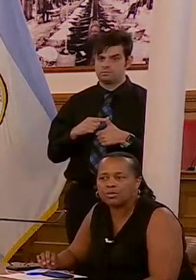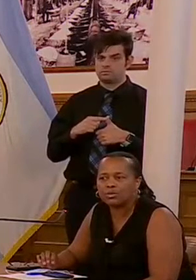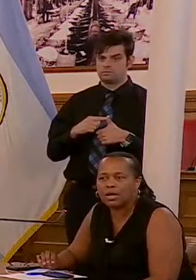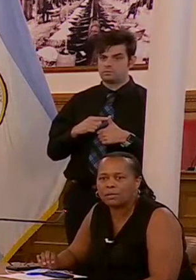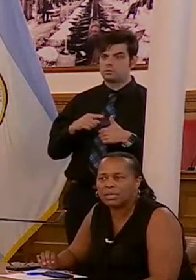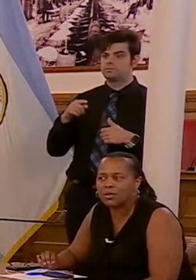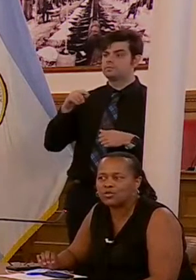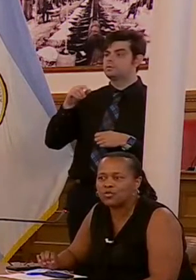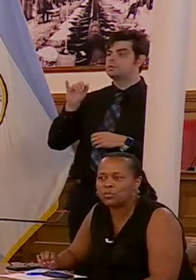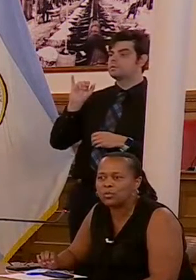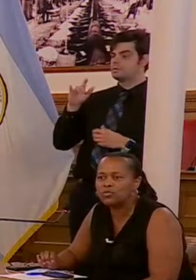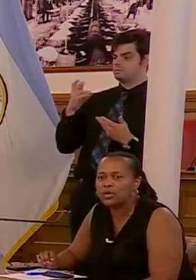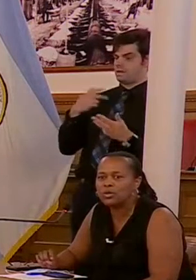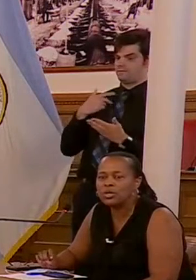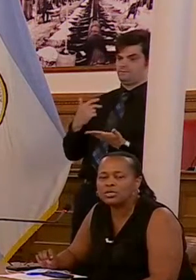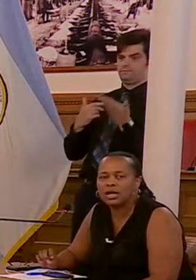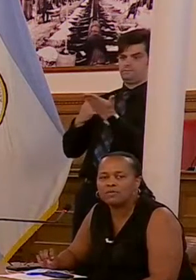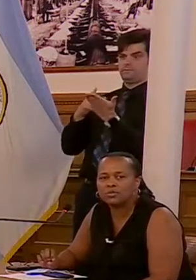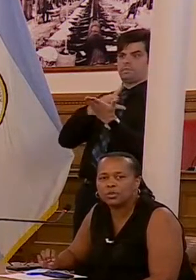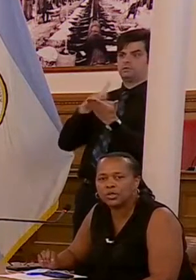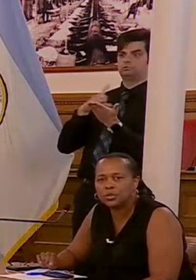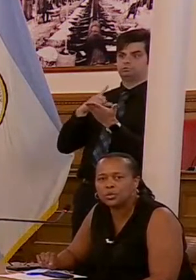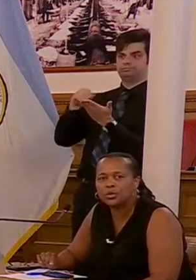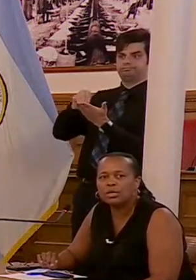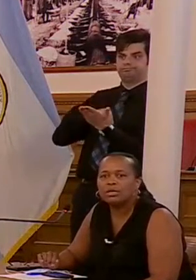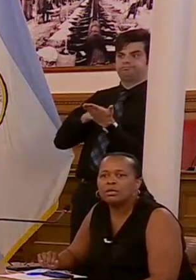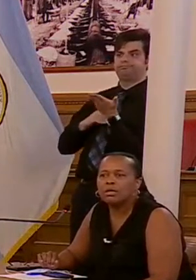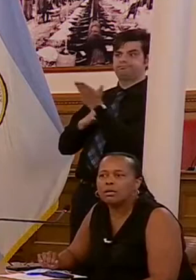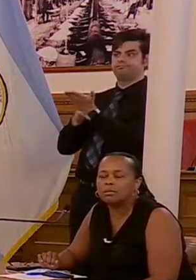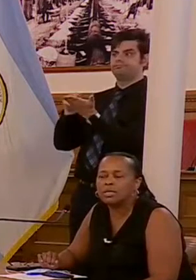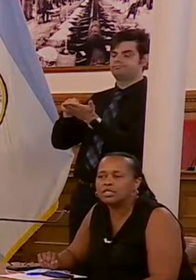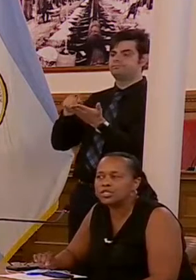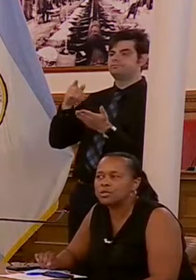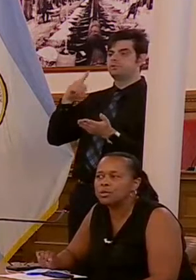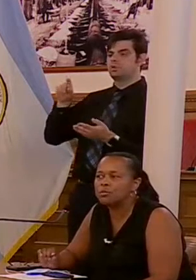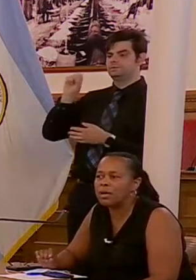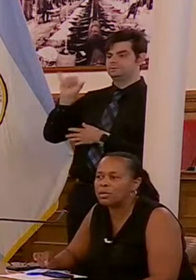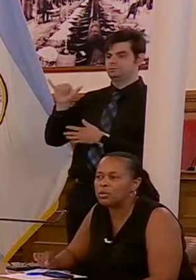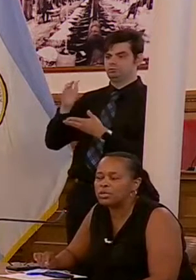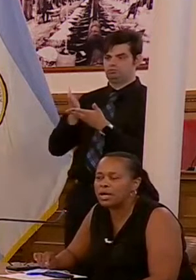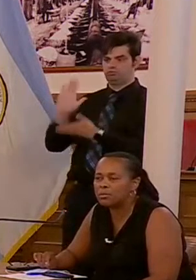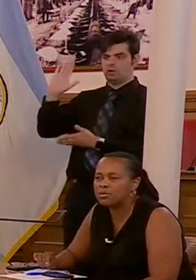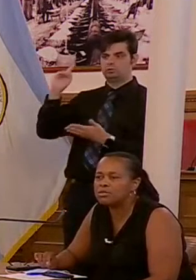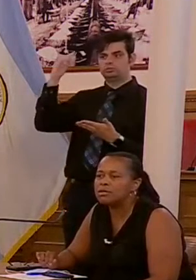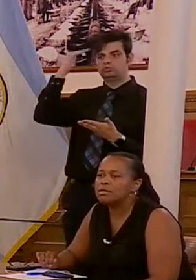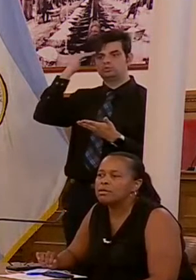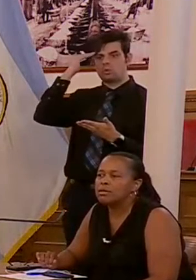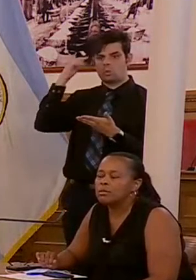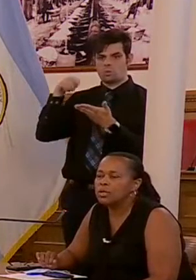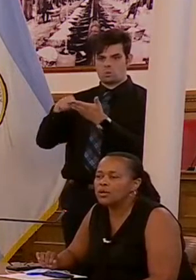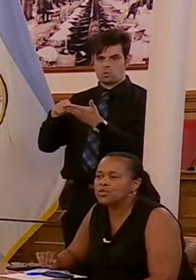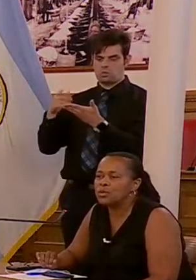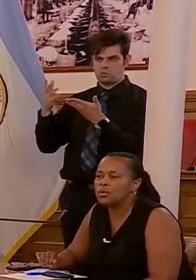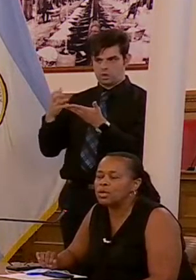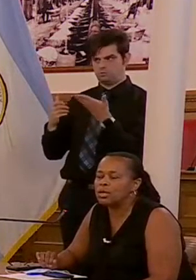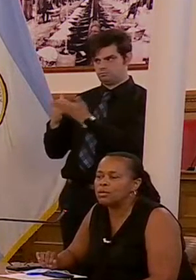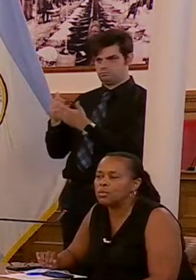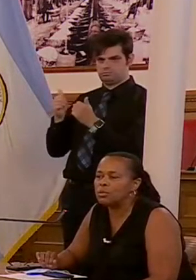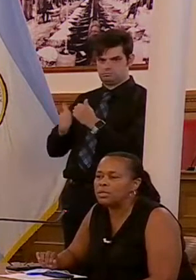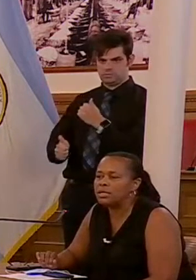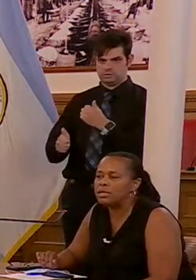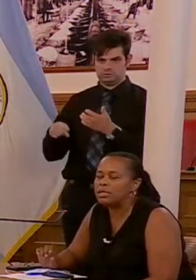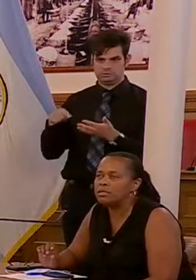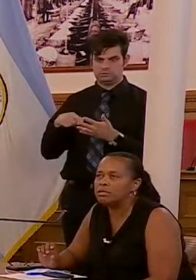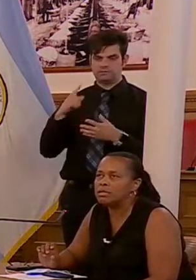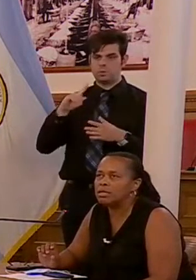just gone through the Common Council for approval, to have us procure additional body-worn cameras. We also